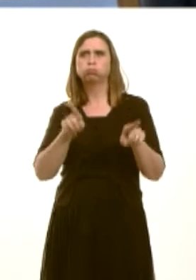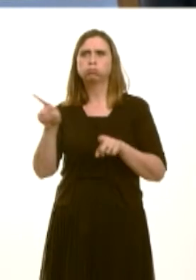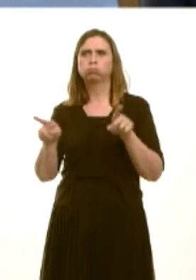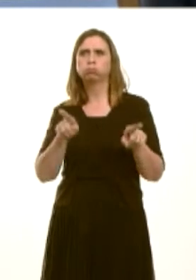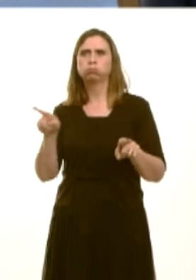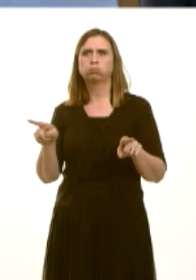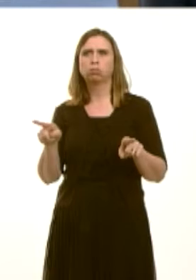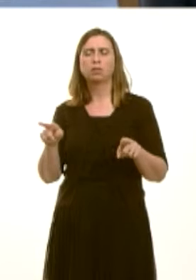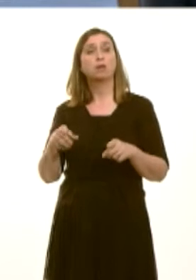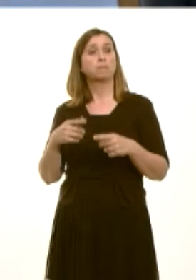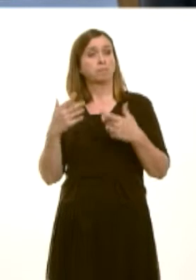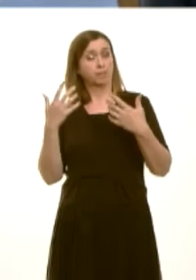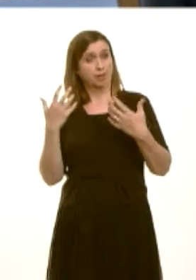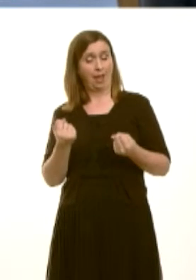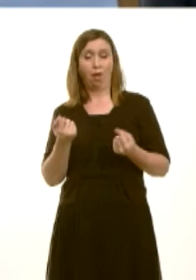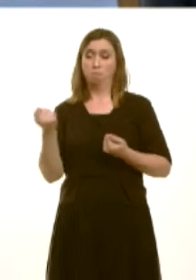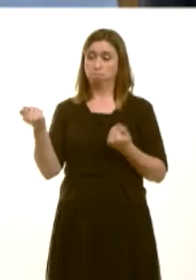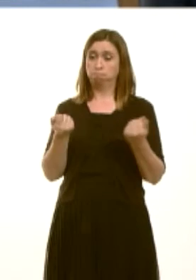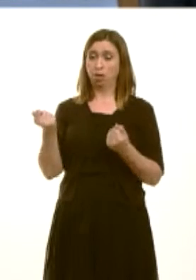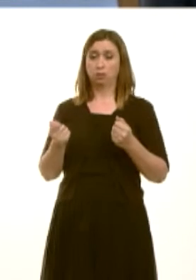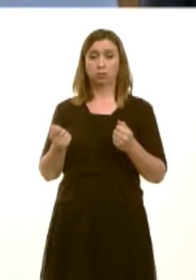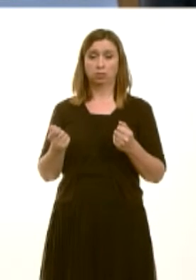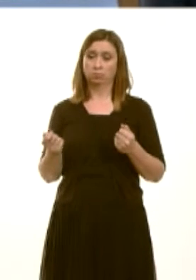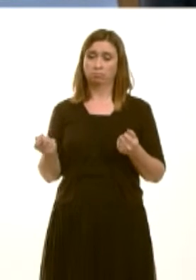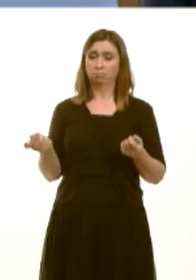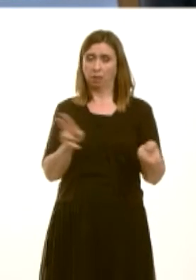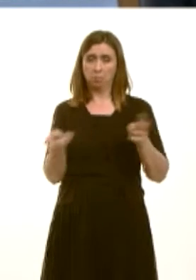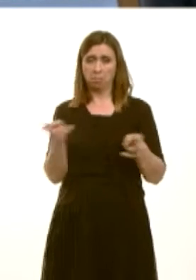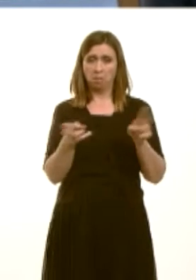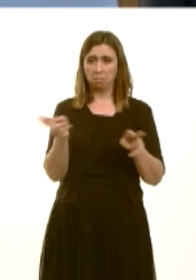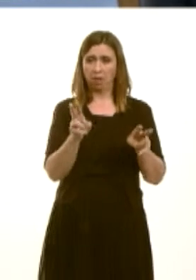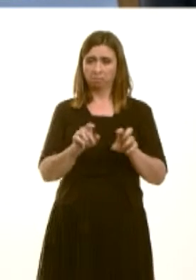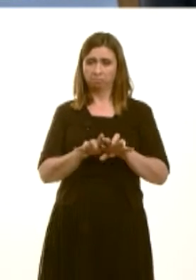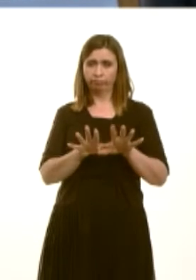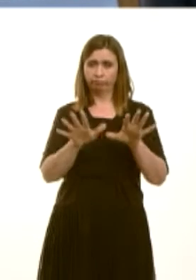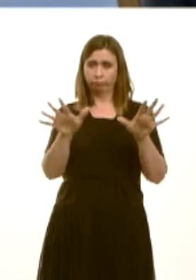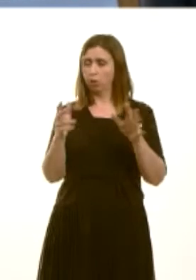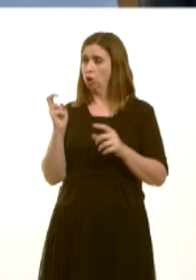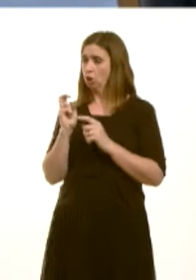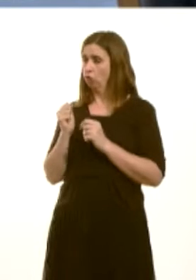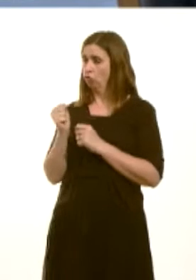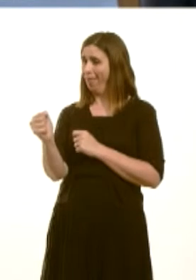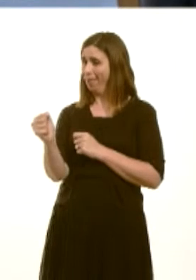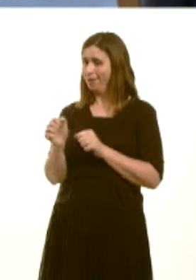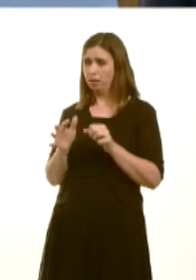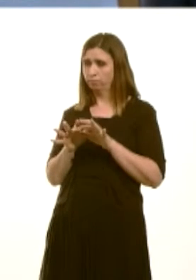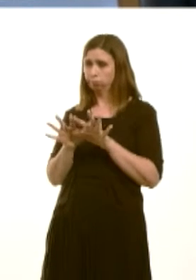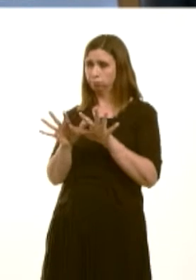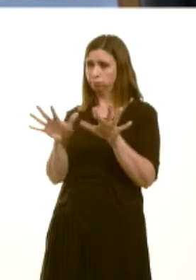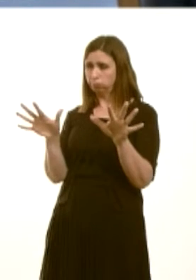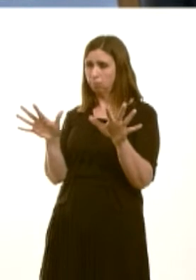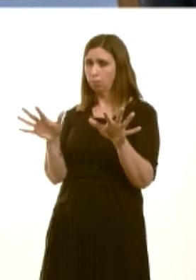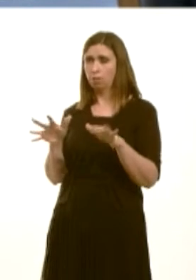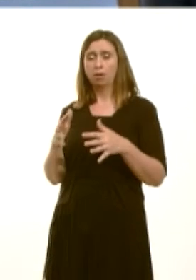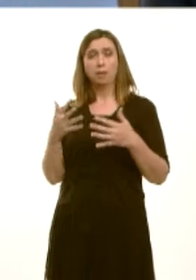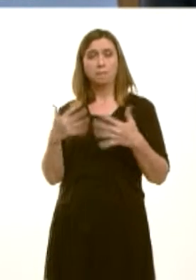Cambria network. So we have a bus network which has been put in place, a train network, and of course we have seen